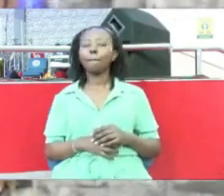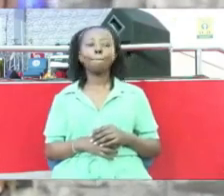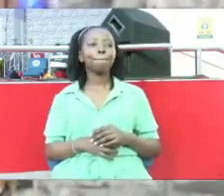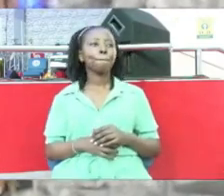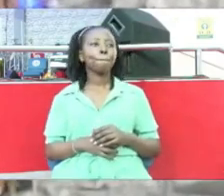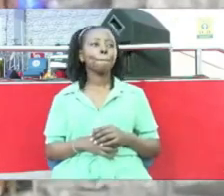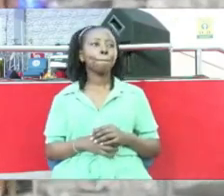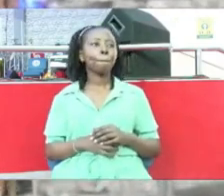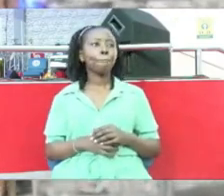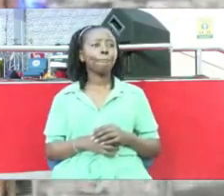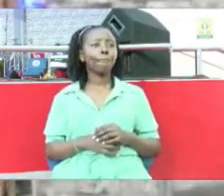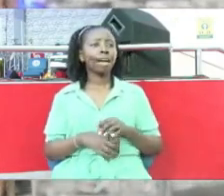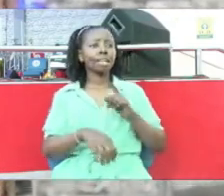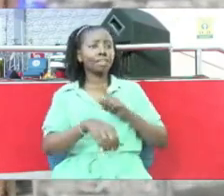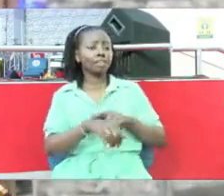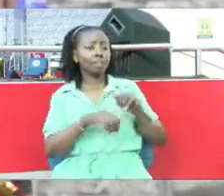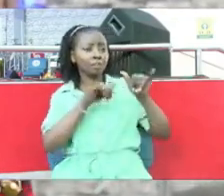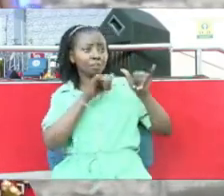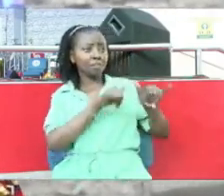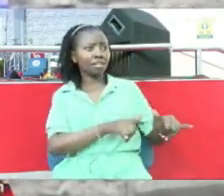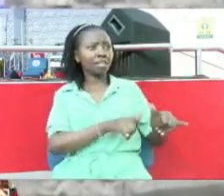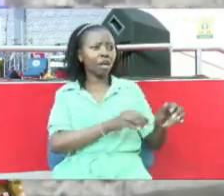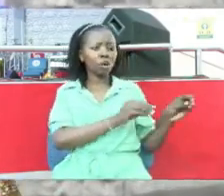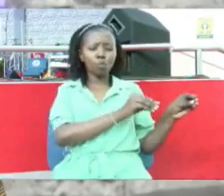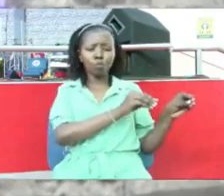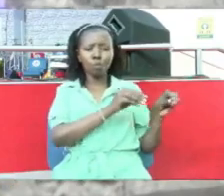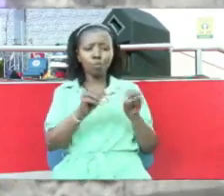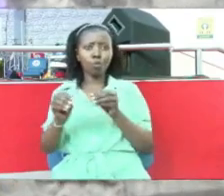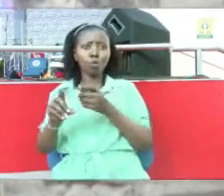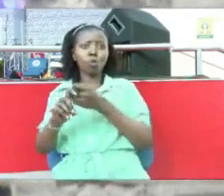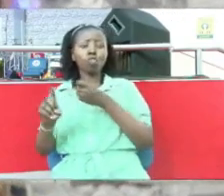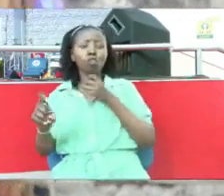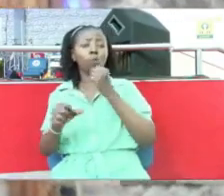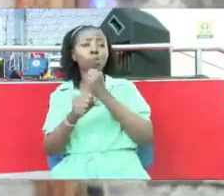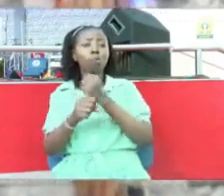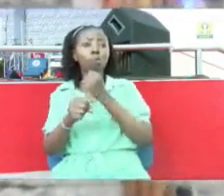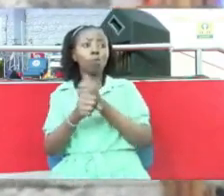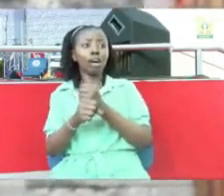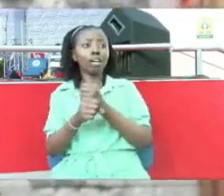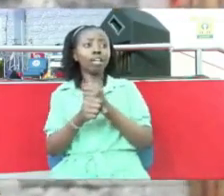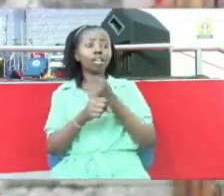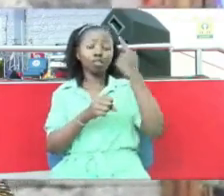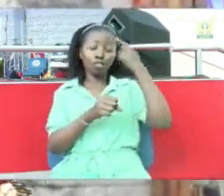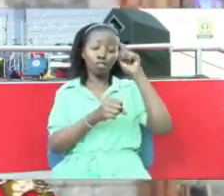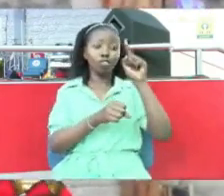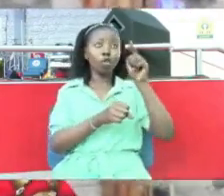In lingering, you shift from working for God to being with God.